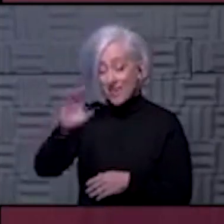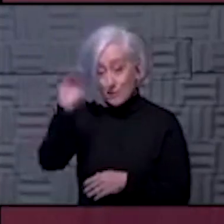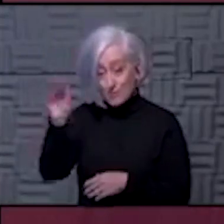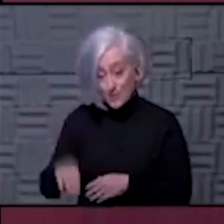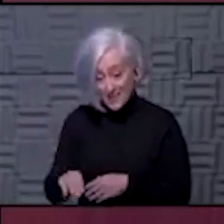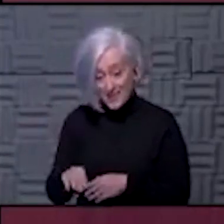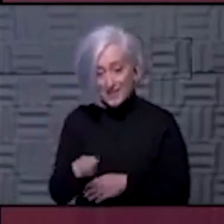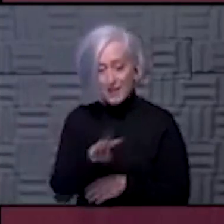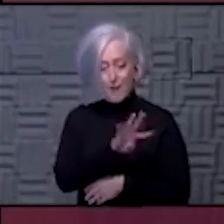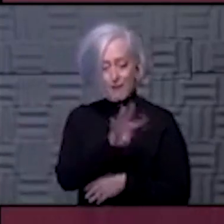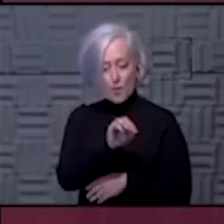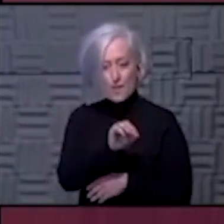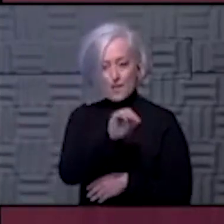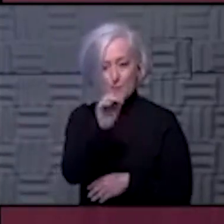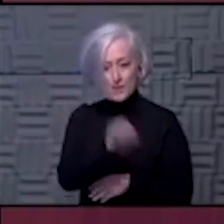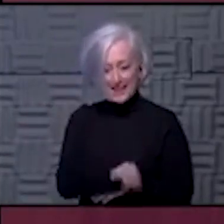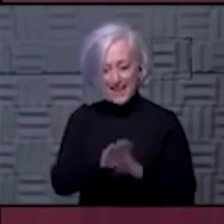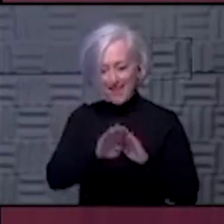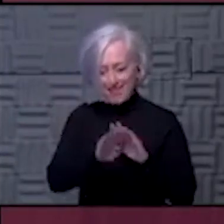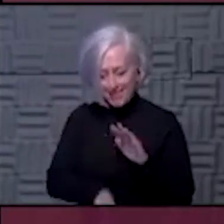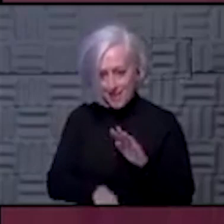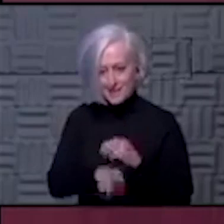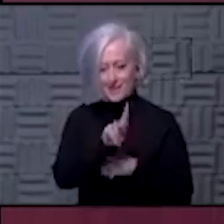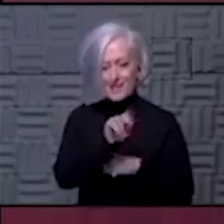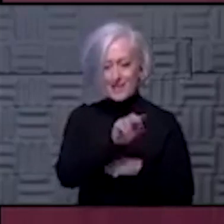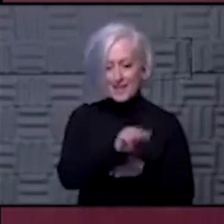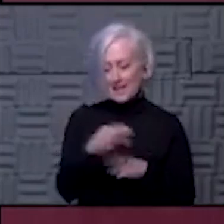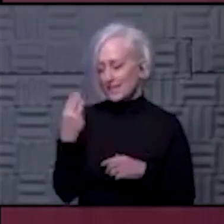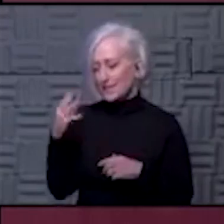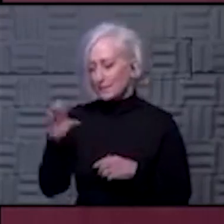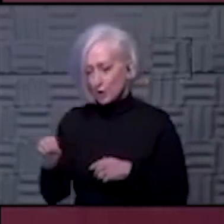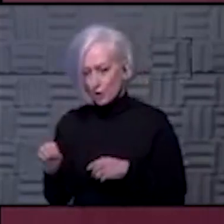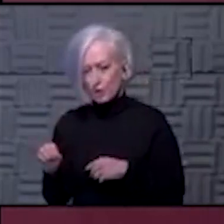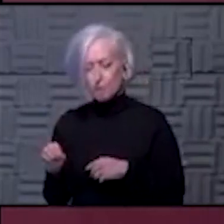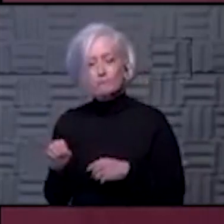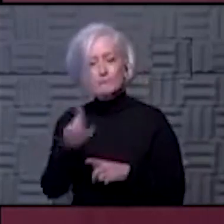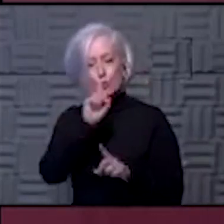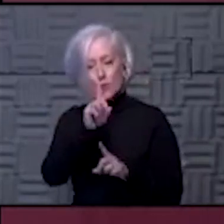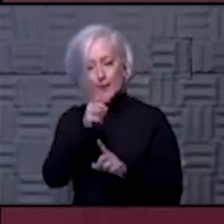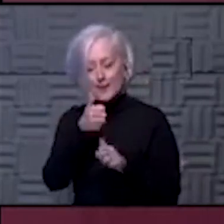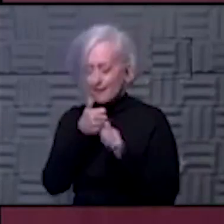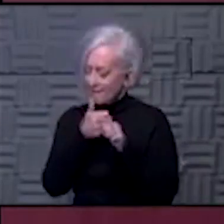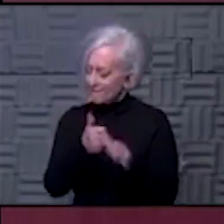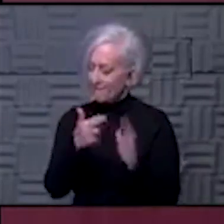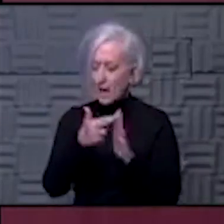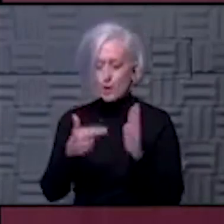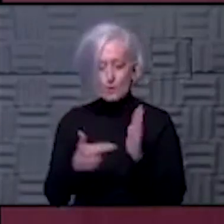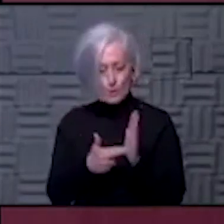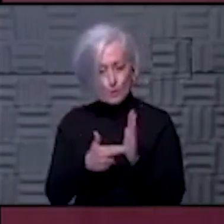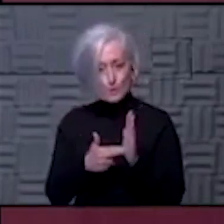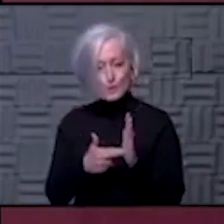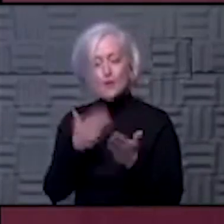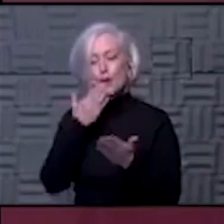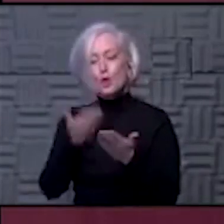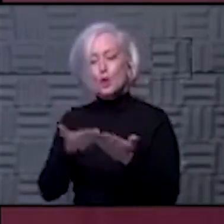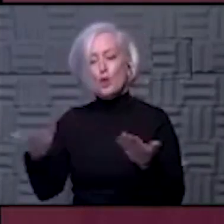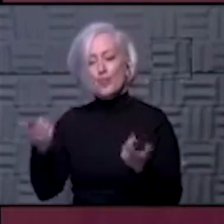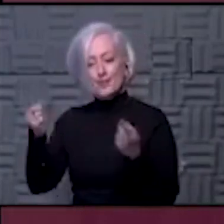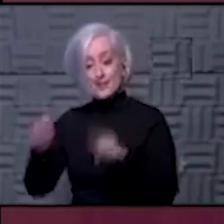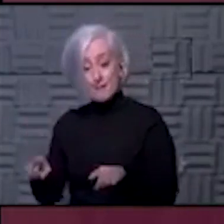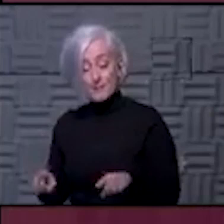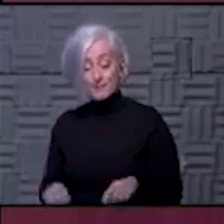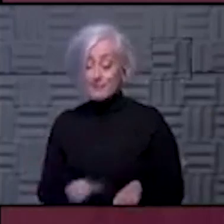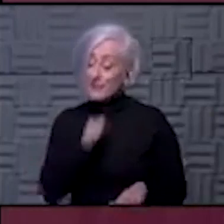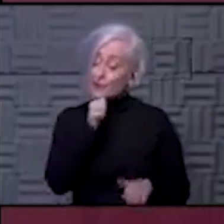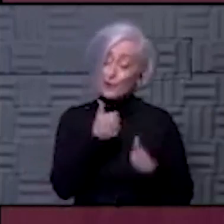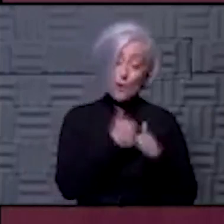of that of Kansas and Missouri. And it's all about infection control. When you follow the rules, good things happen. When you don't follow the